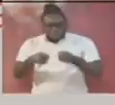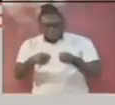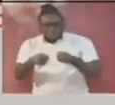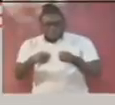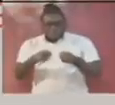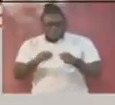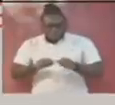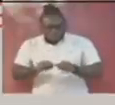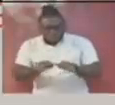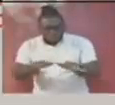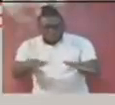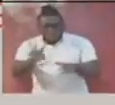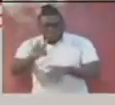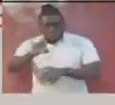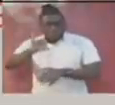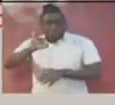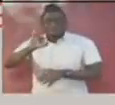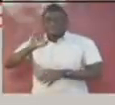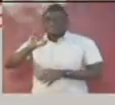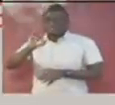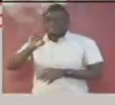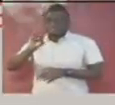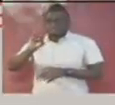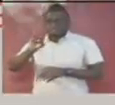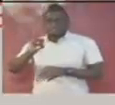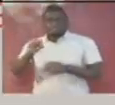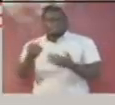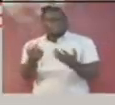I just say that figuratively.